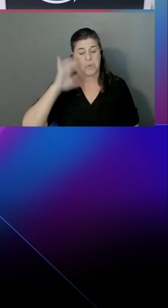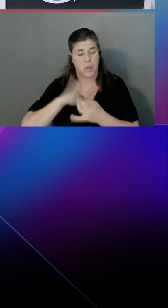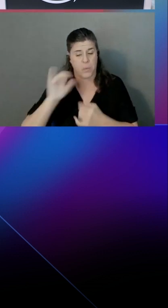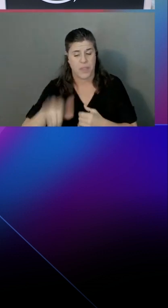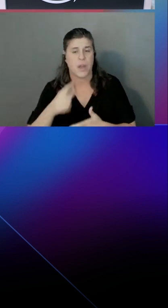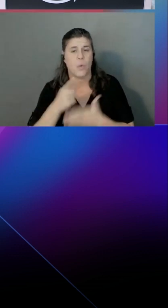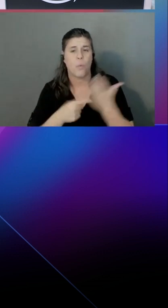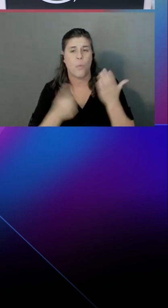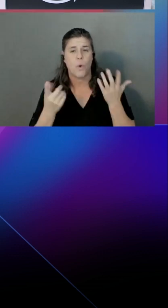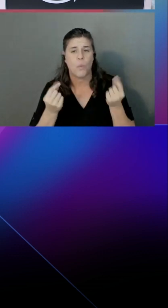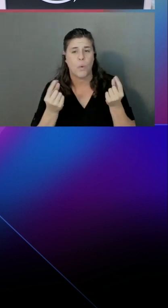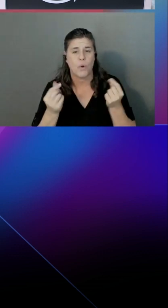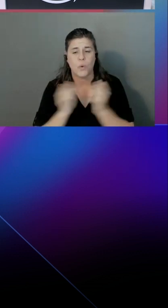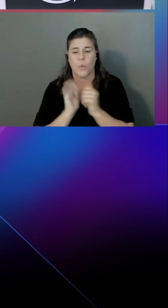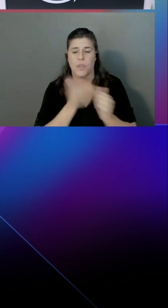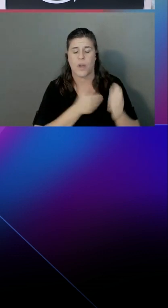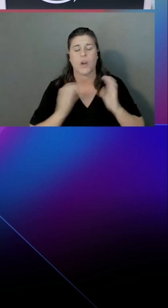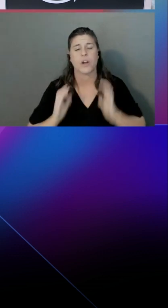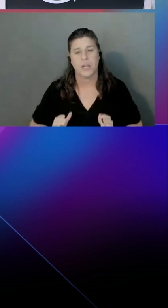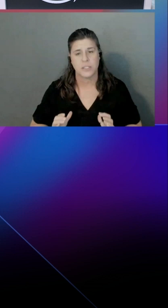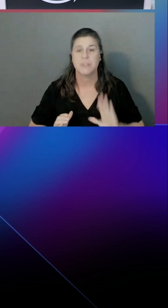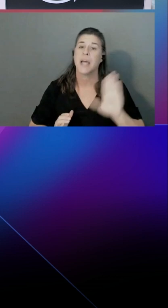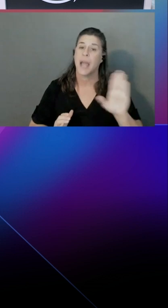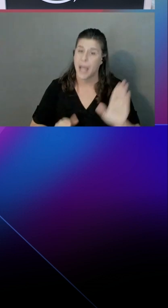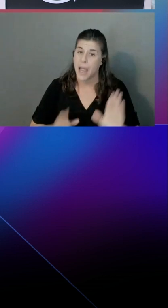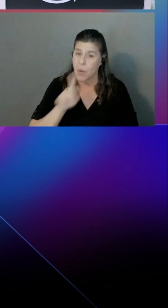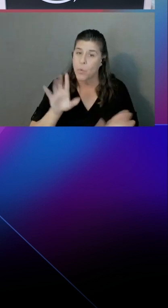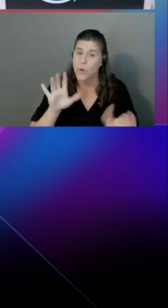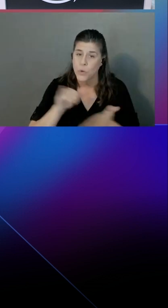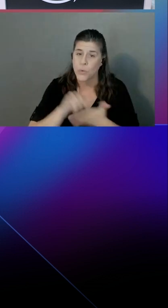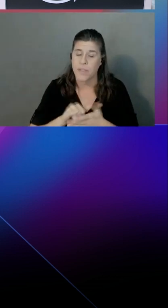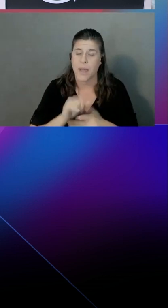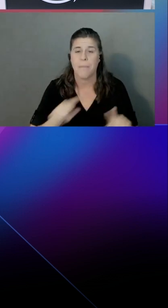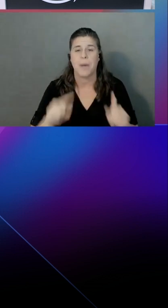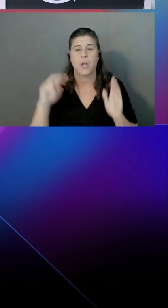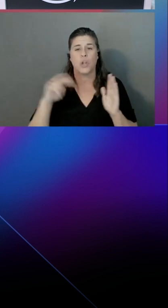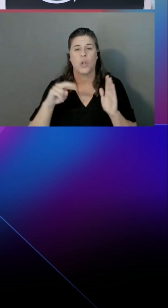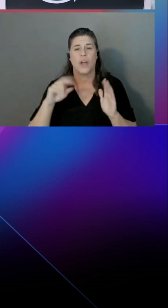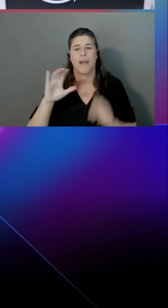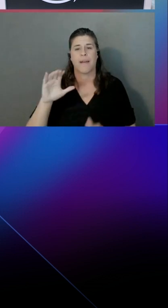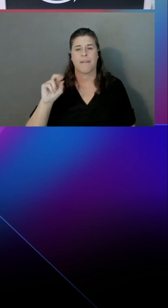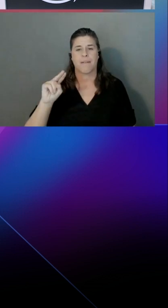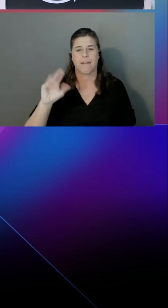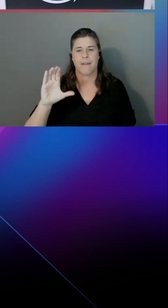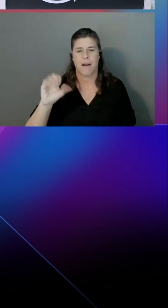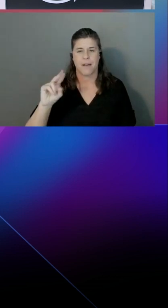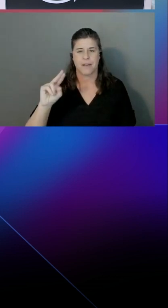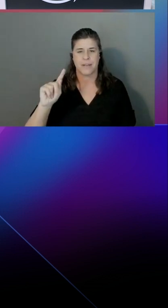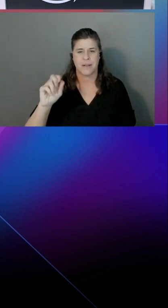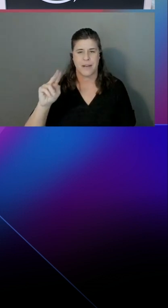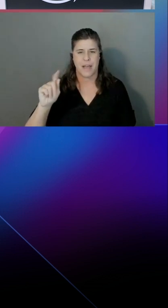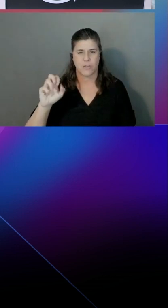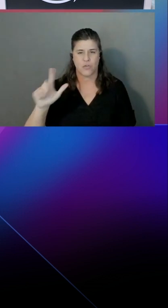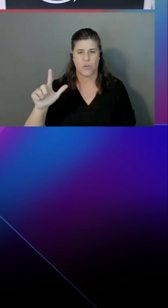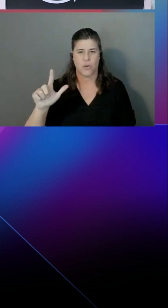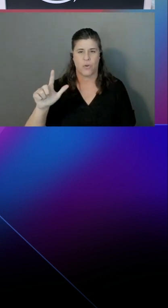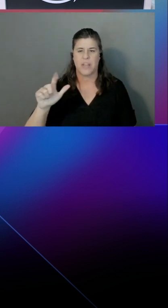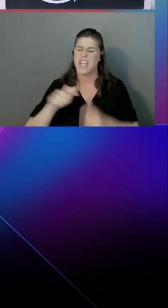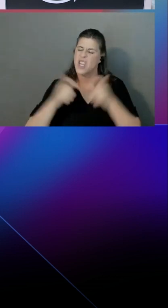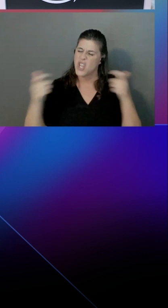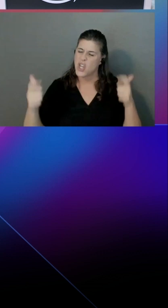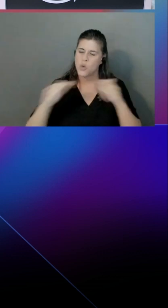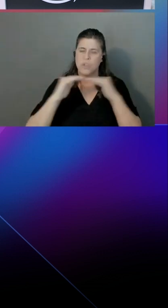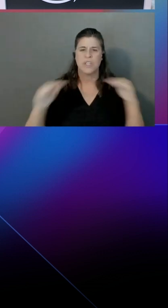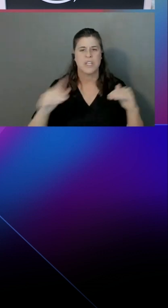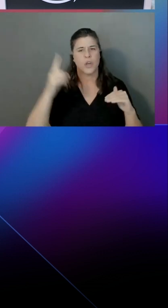with our customers, and we are doing, when you look at Continental, for example, huge tier 1 automotive supplier,